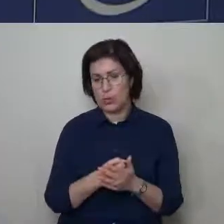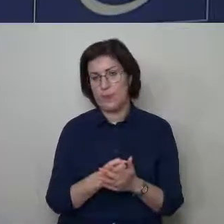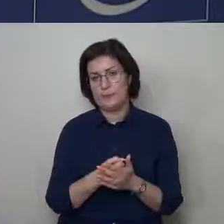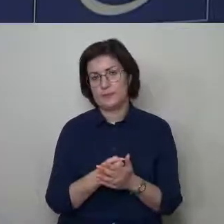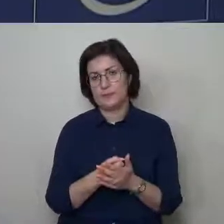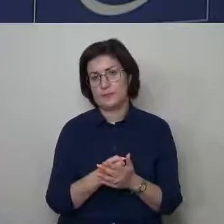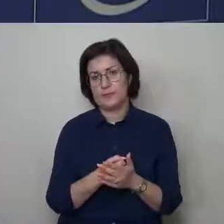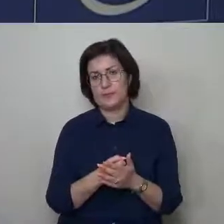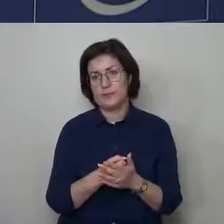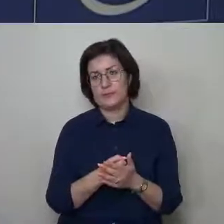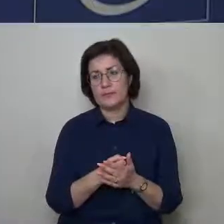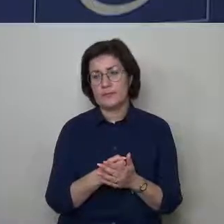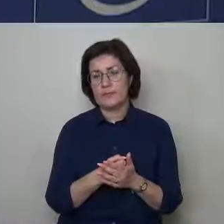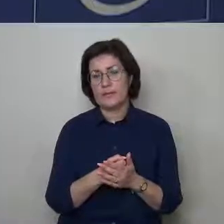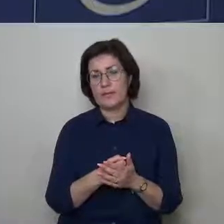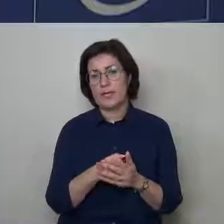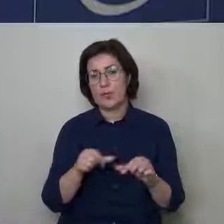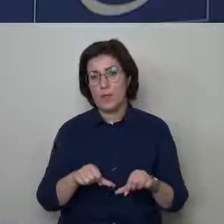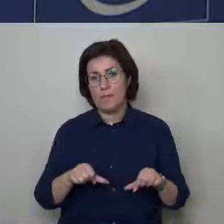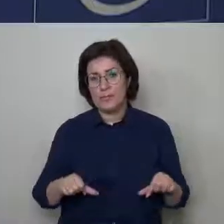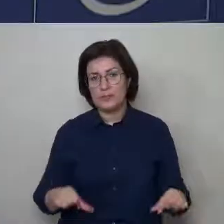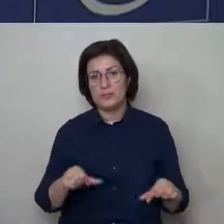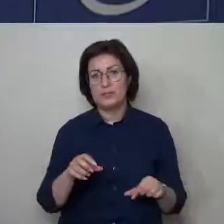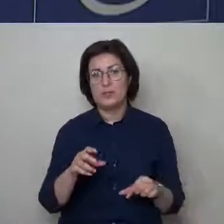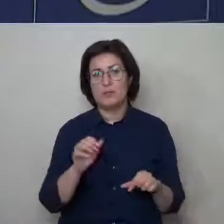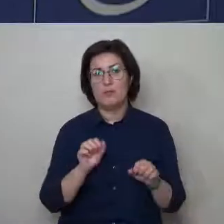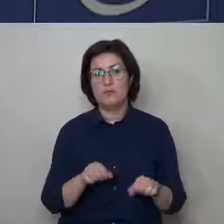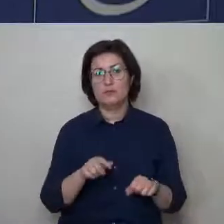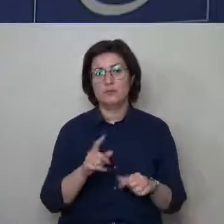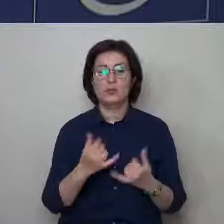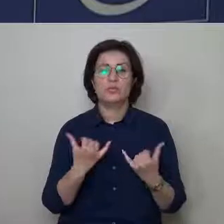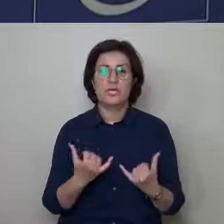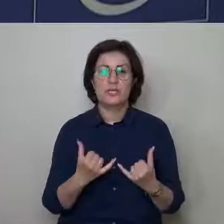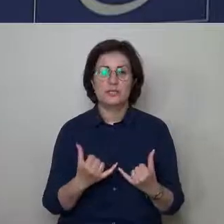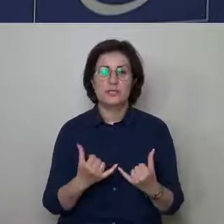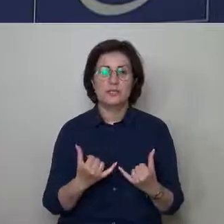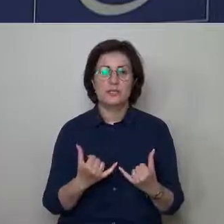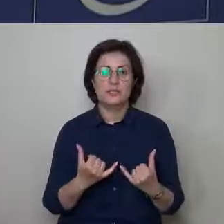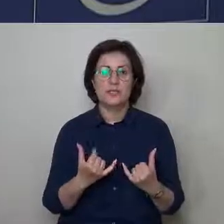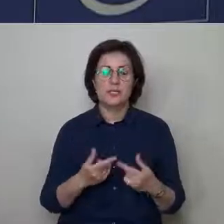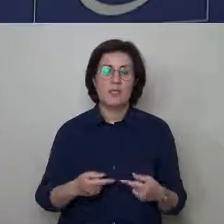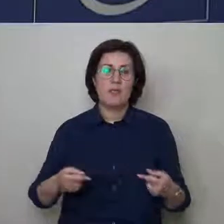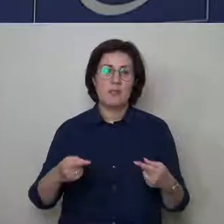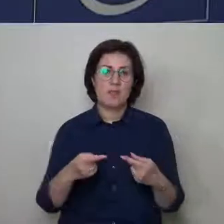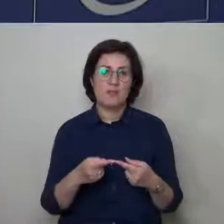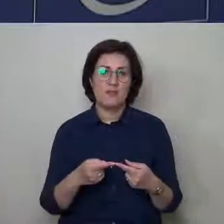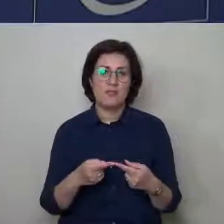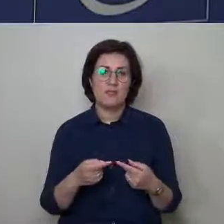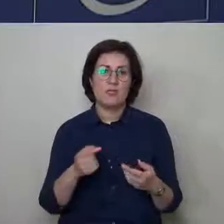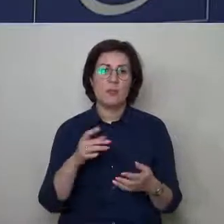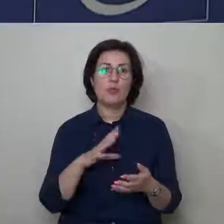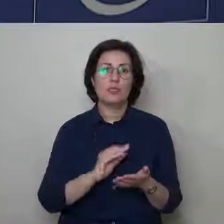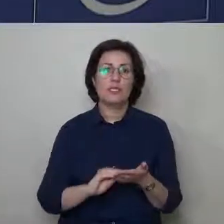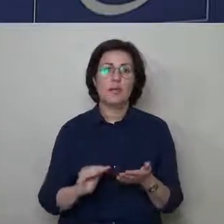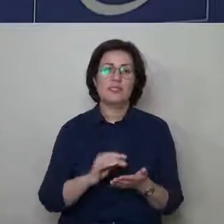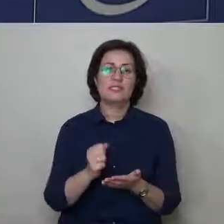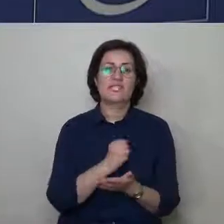to the judge, to a court, rather than to a commission. Perhaps now,